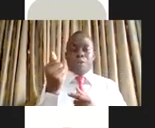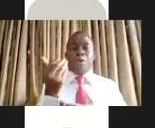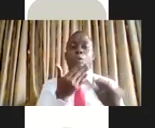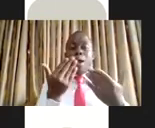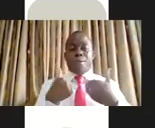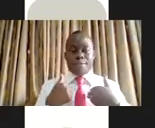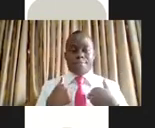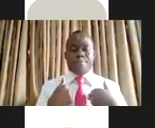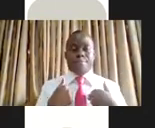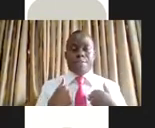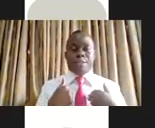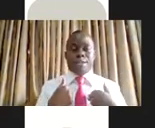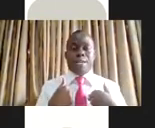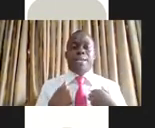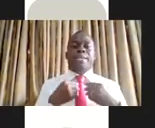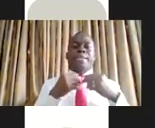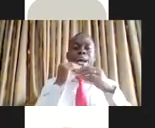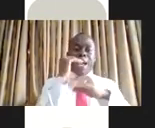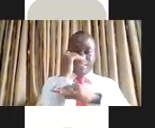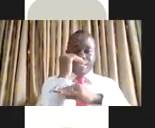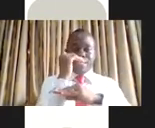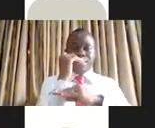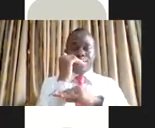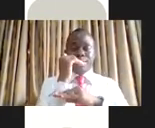are seeking to